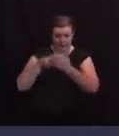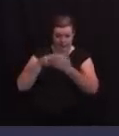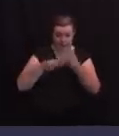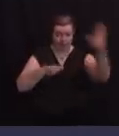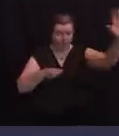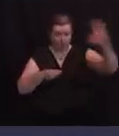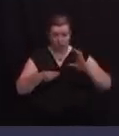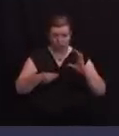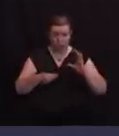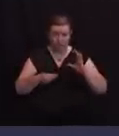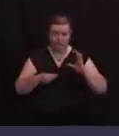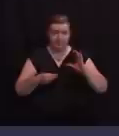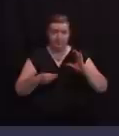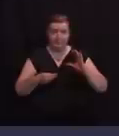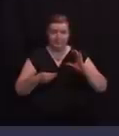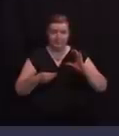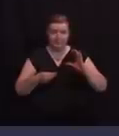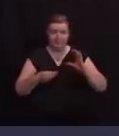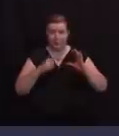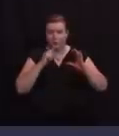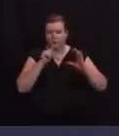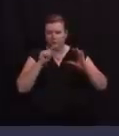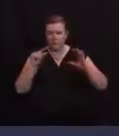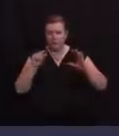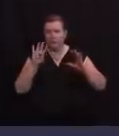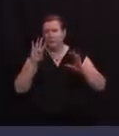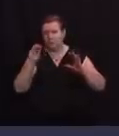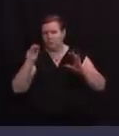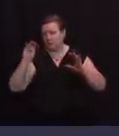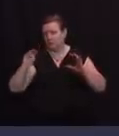And we said then this was not a forever and for always